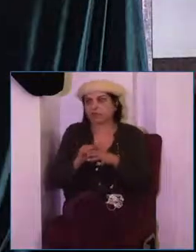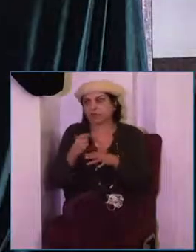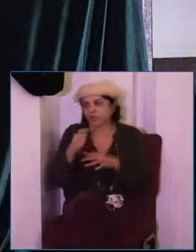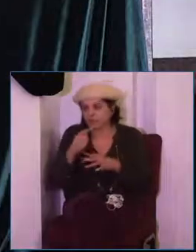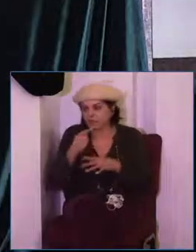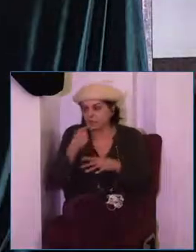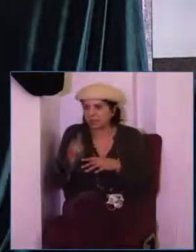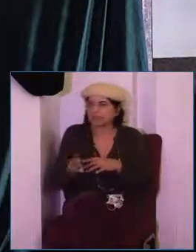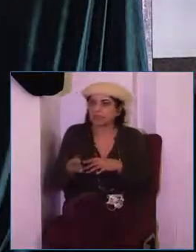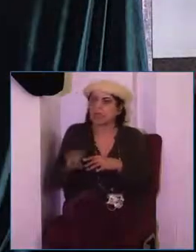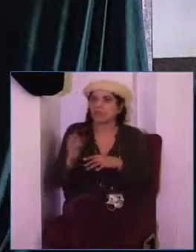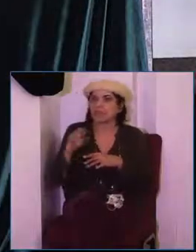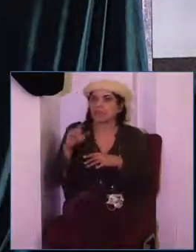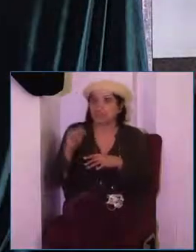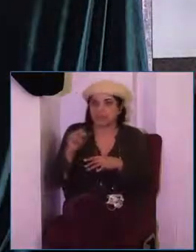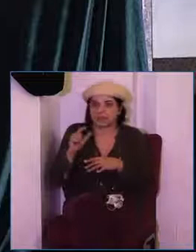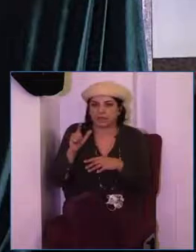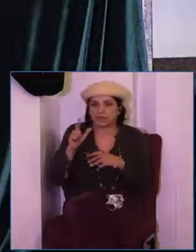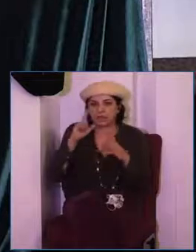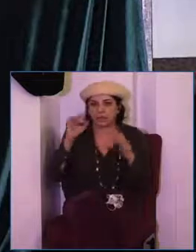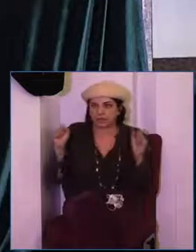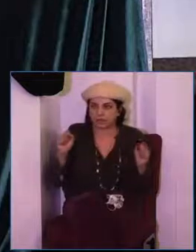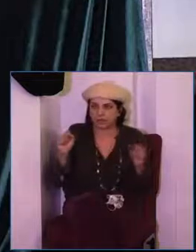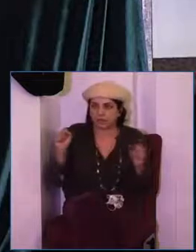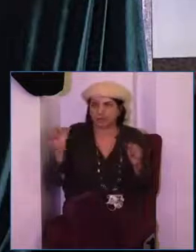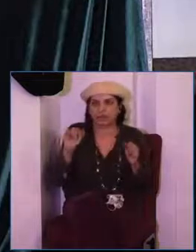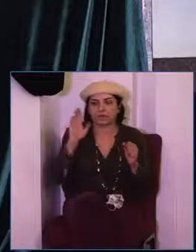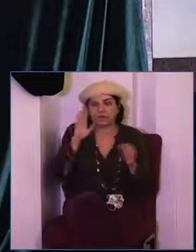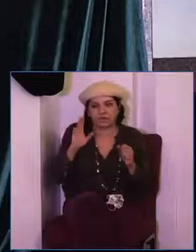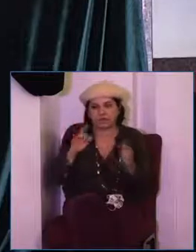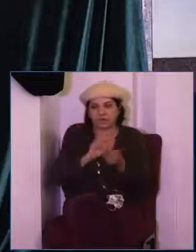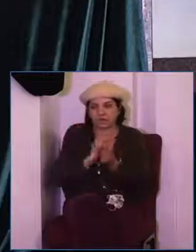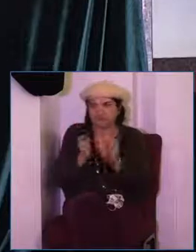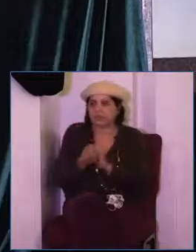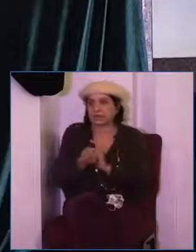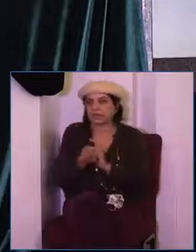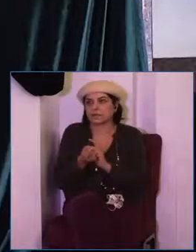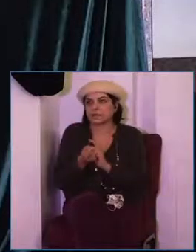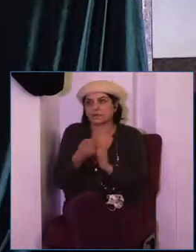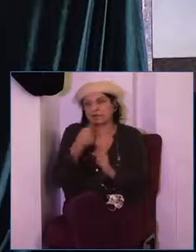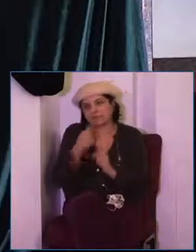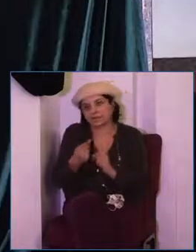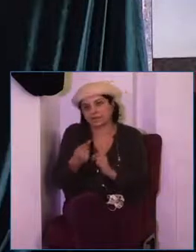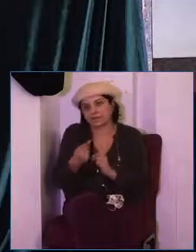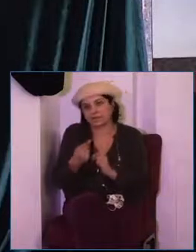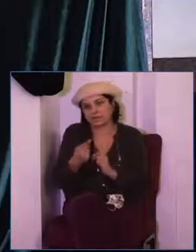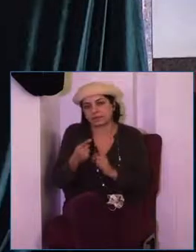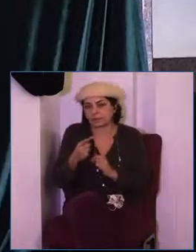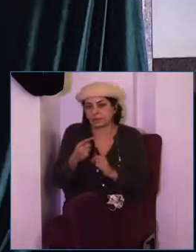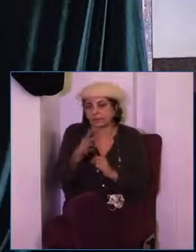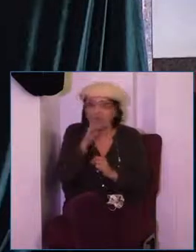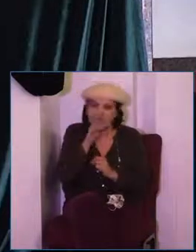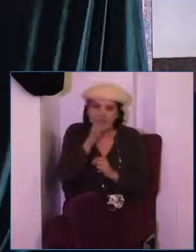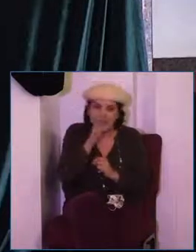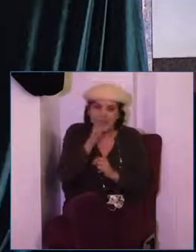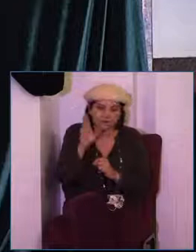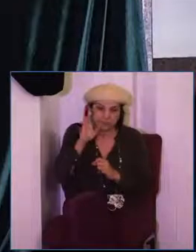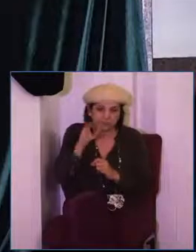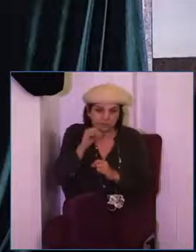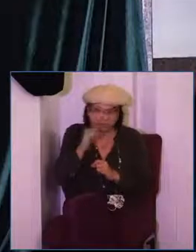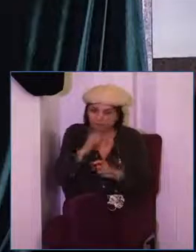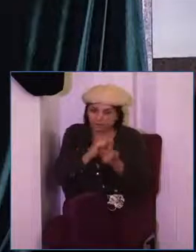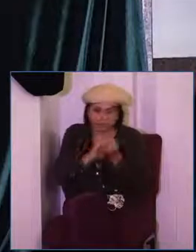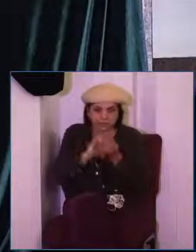saying it out loud as if it's going to change. Saying it out loud won't make it change, no matter how many